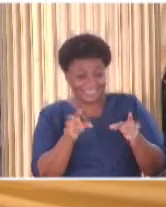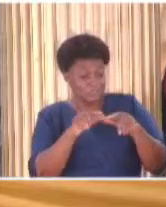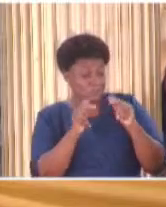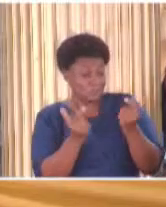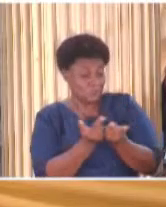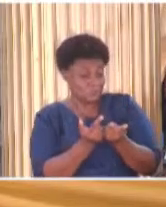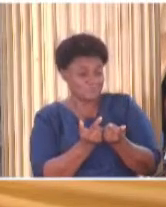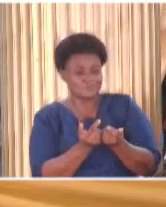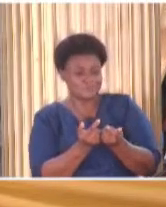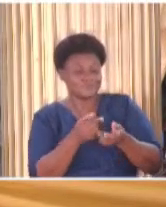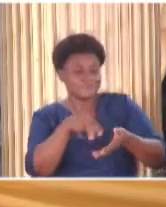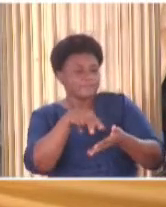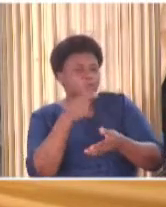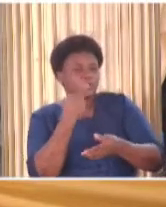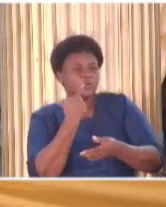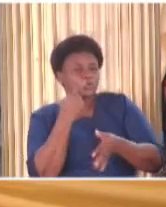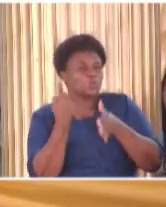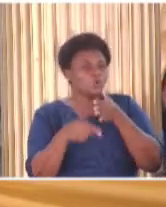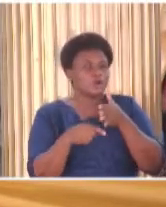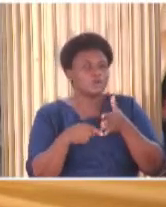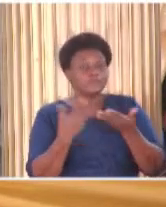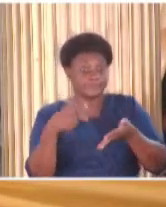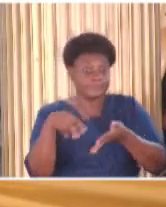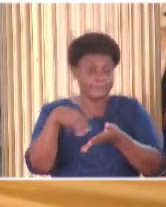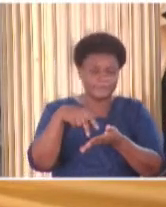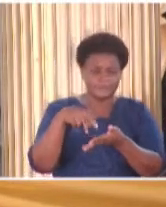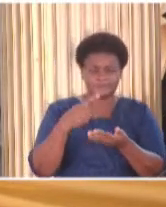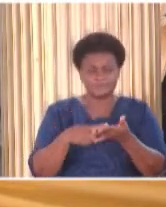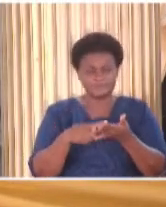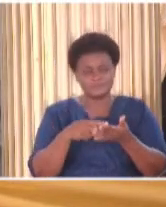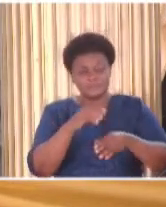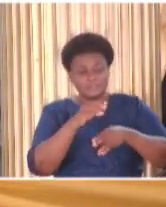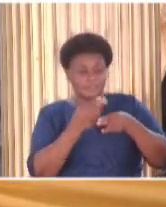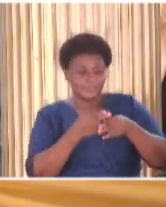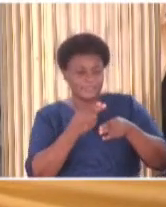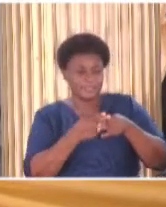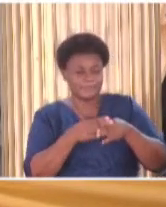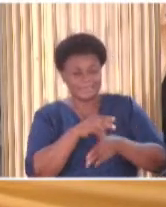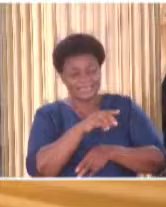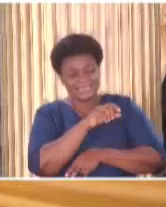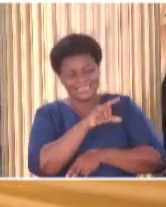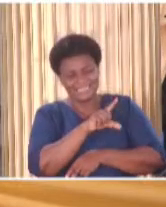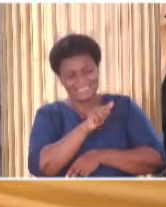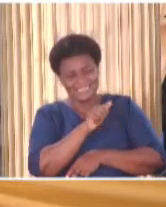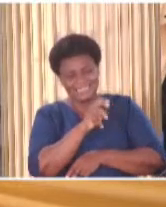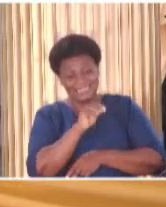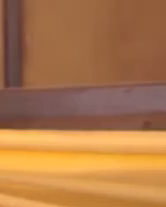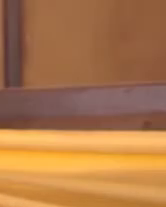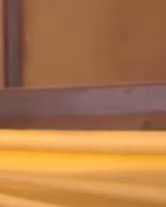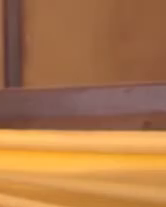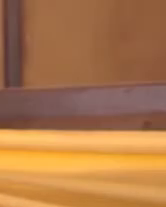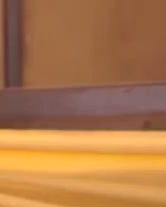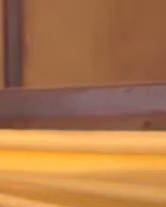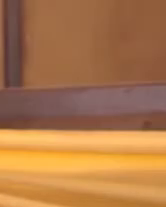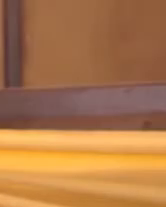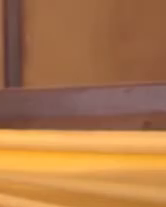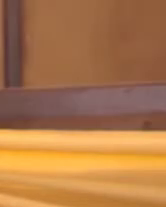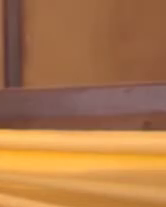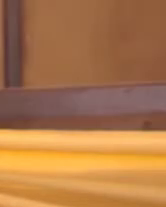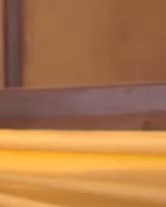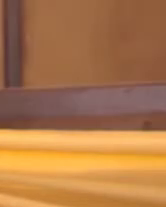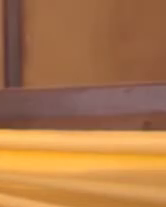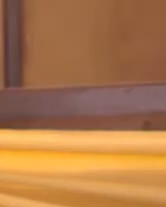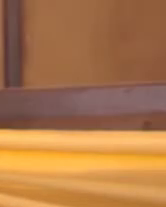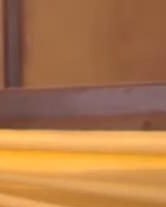to perform a dance called the Klama Dance. And so we are having Dance